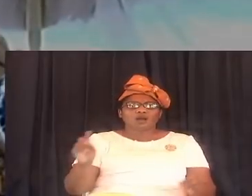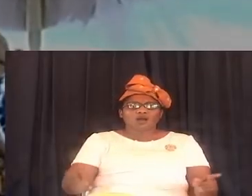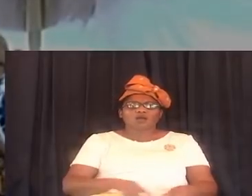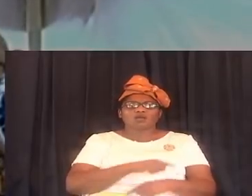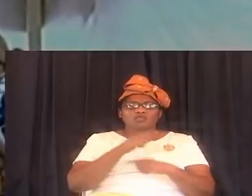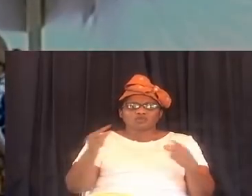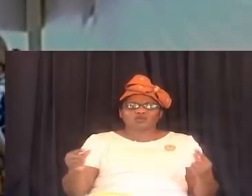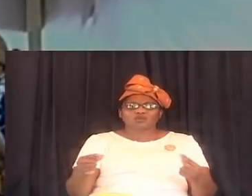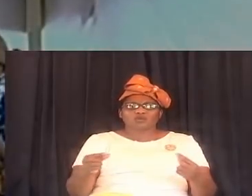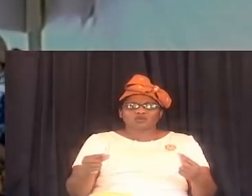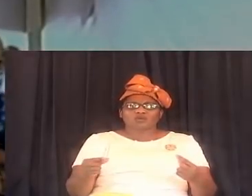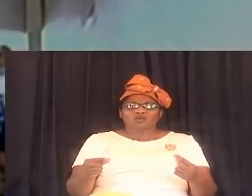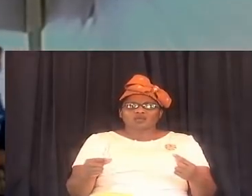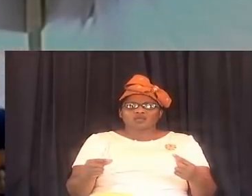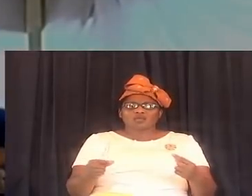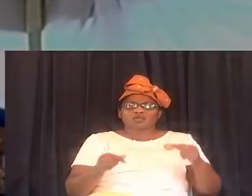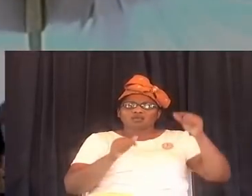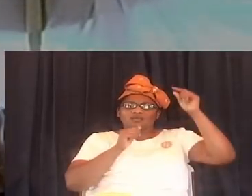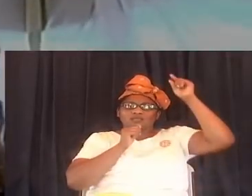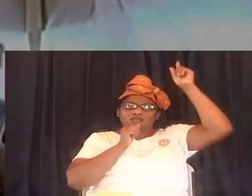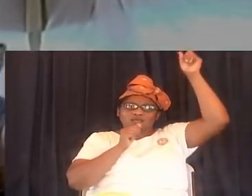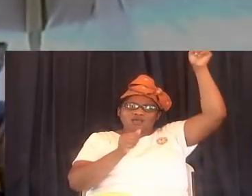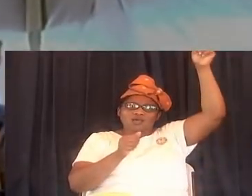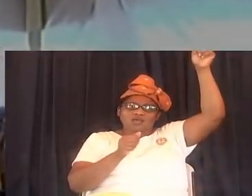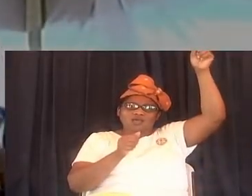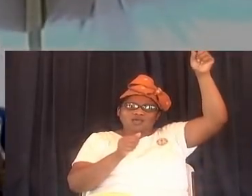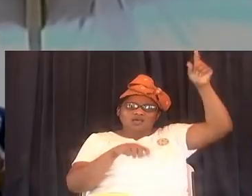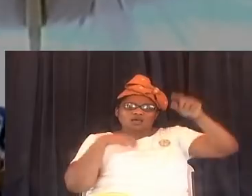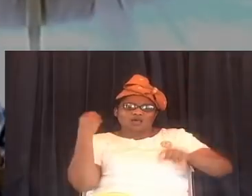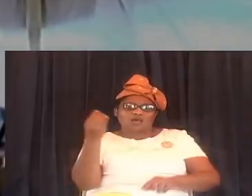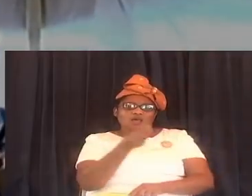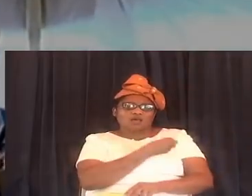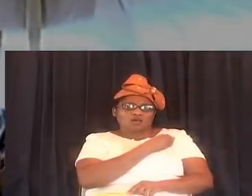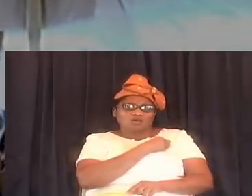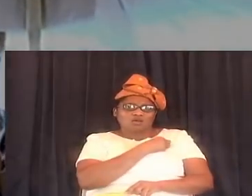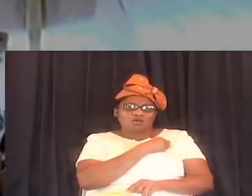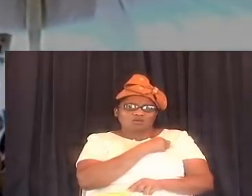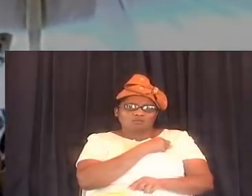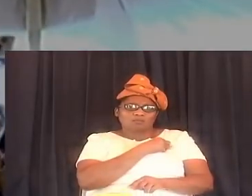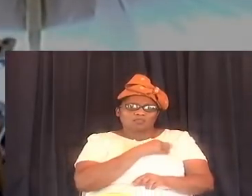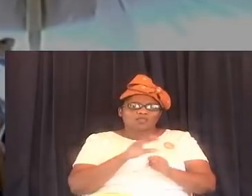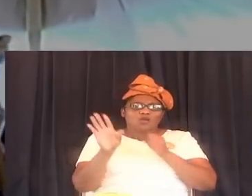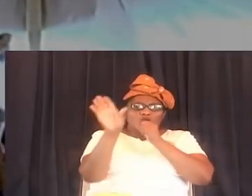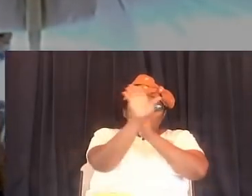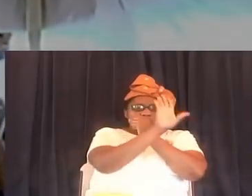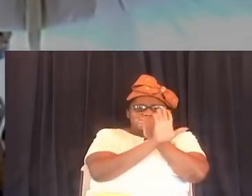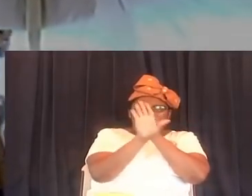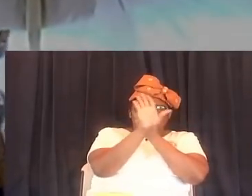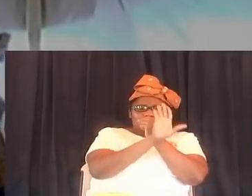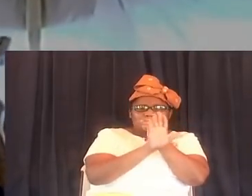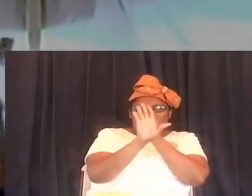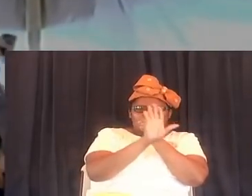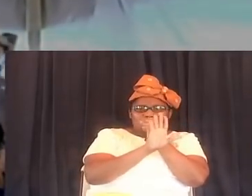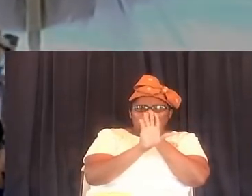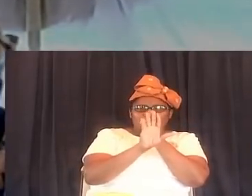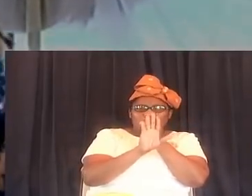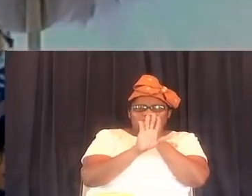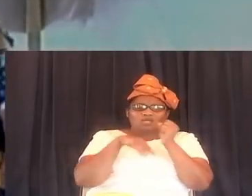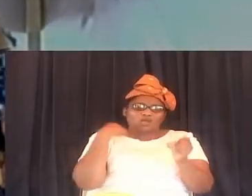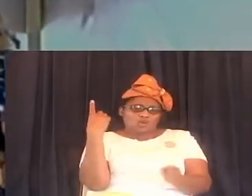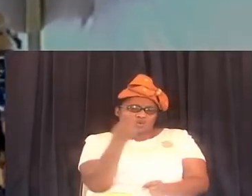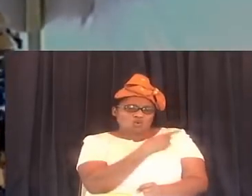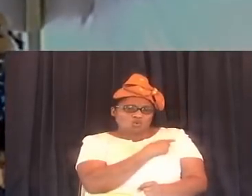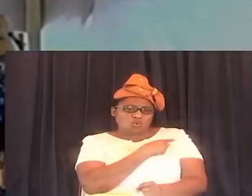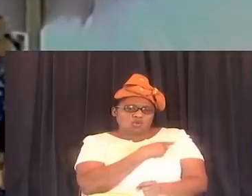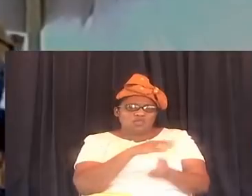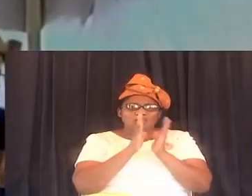I am. You are our shield and our buckler, our defense in the name of Jesus. We're just asking you to do